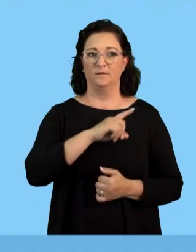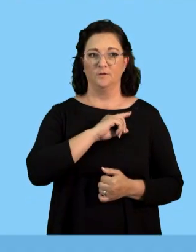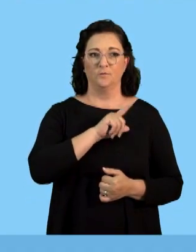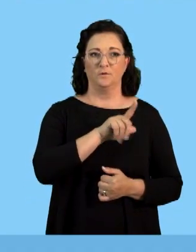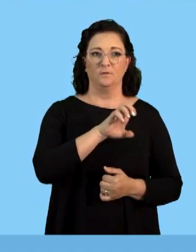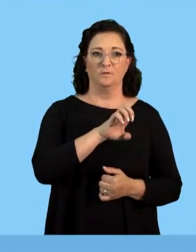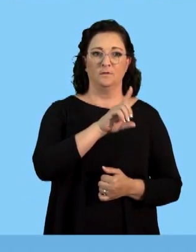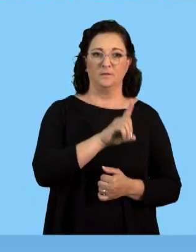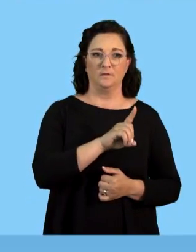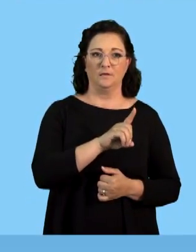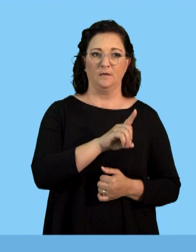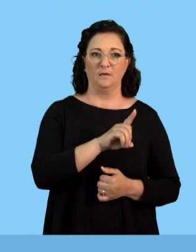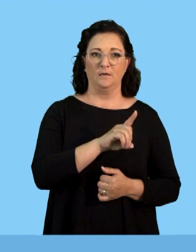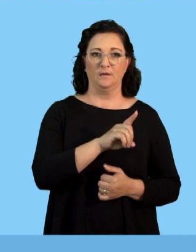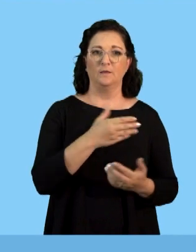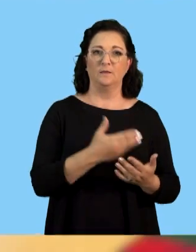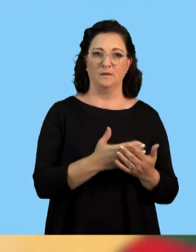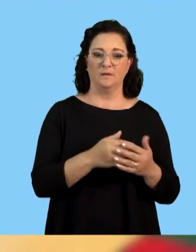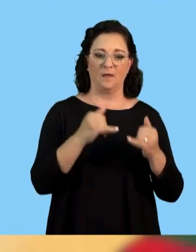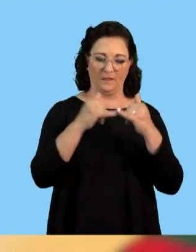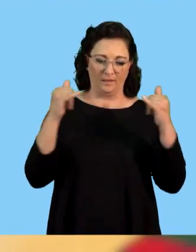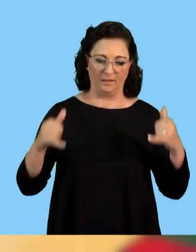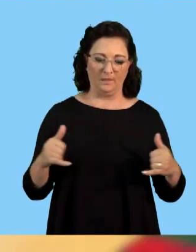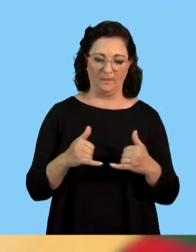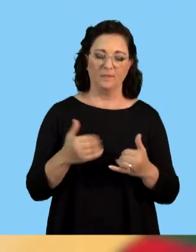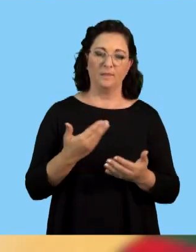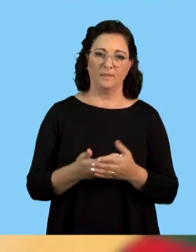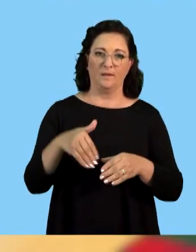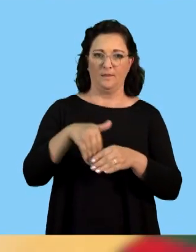these LED lights, and you can also find them in an electrical circuit.